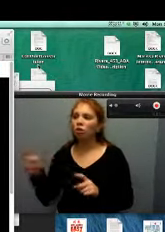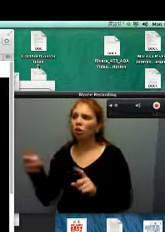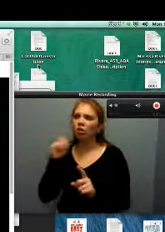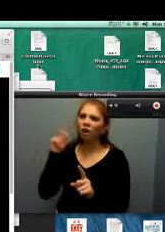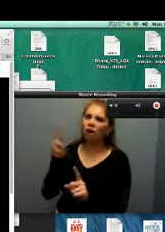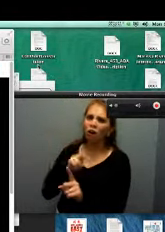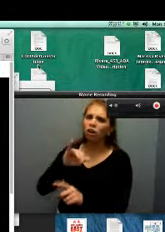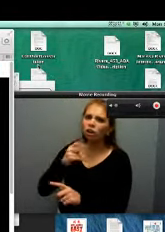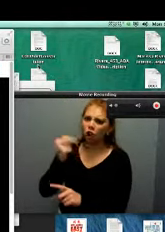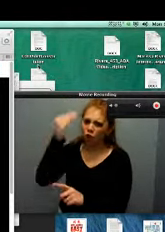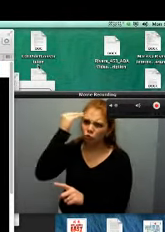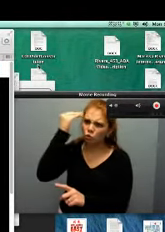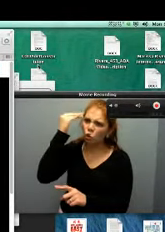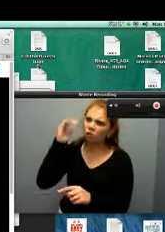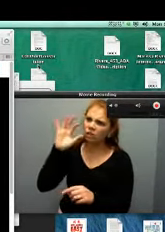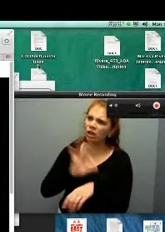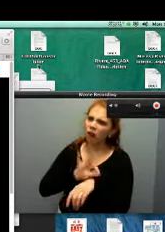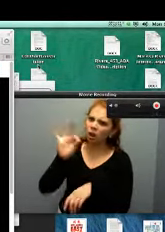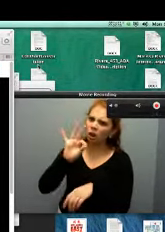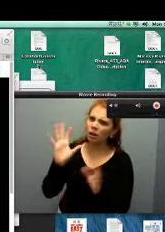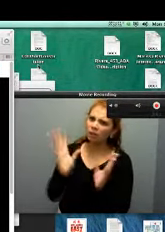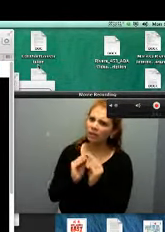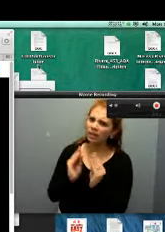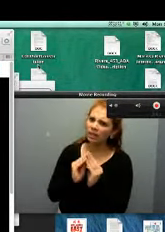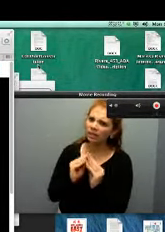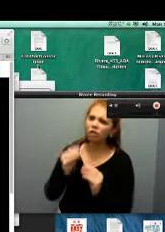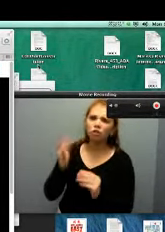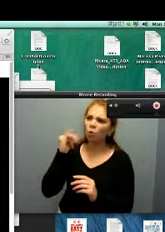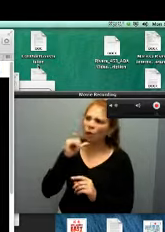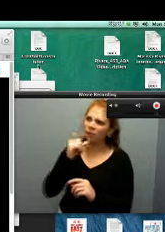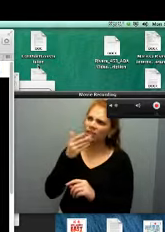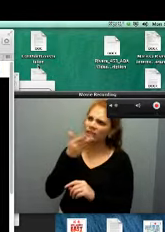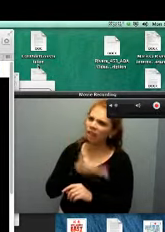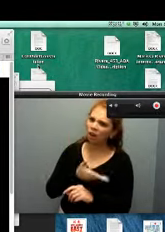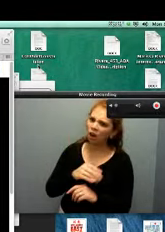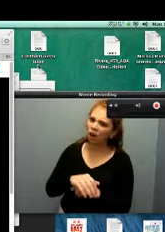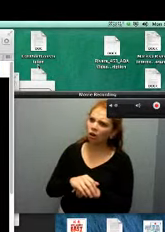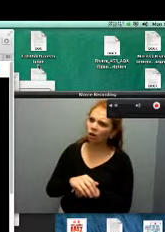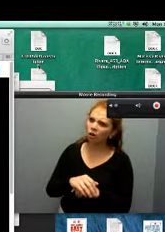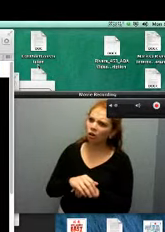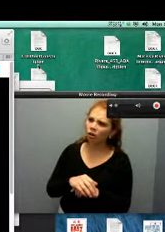was a 9 o'clock meeting, so why was he late?